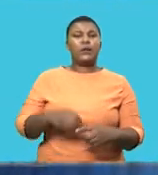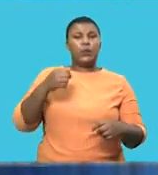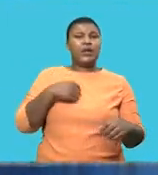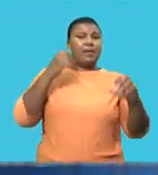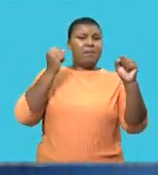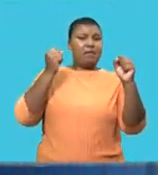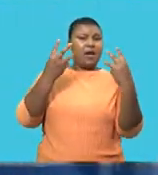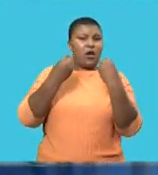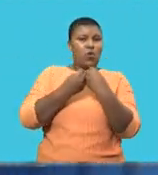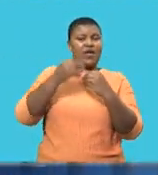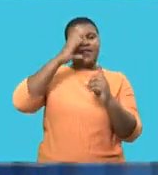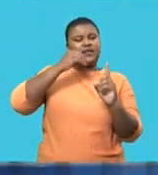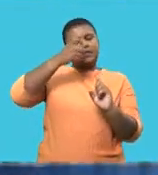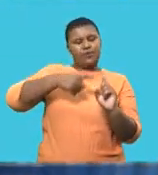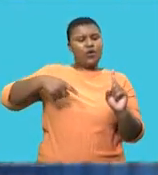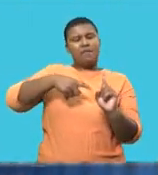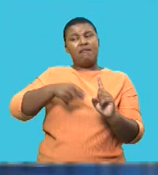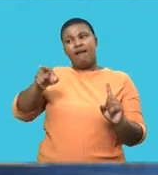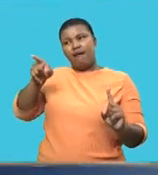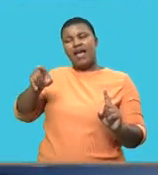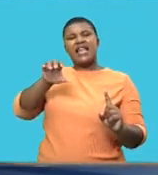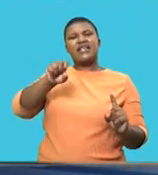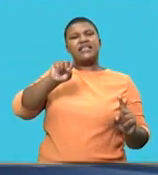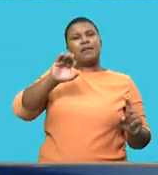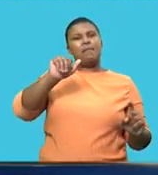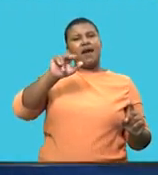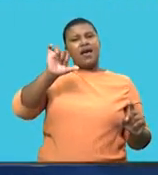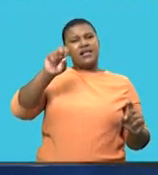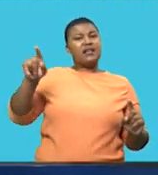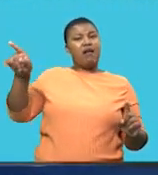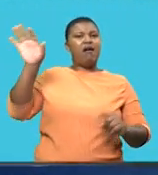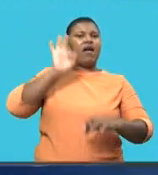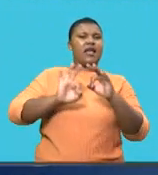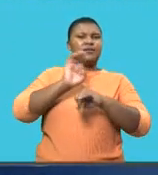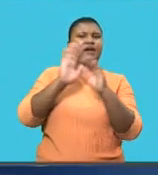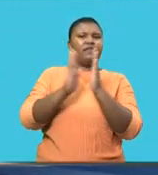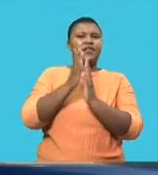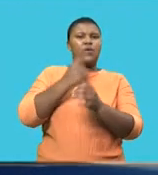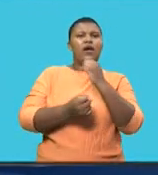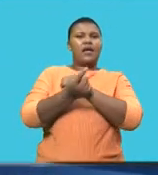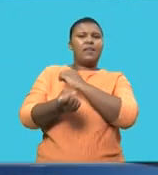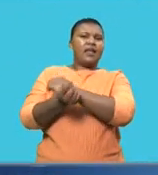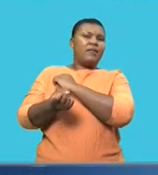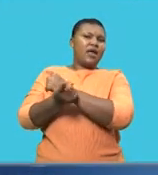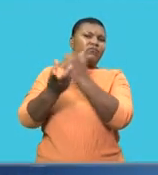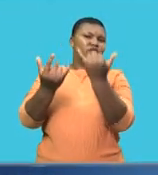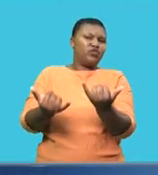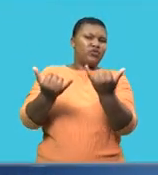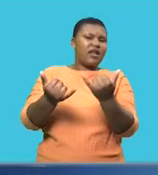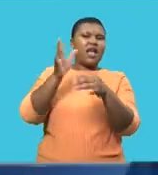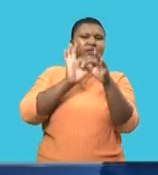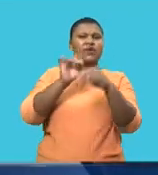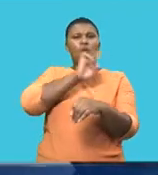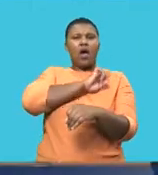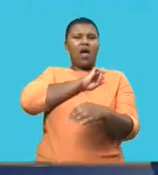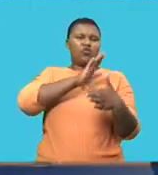traffic spokesperson, Obed Sebasa, who gives us the whole breakdown of what today's event and initiative